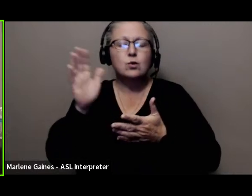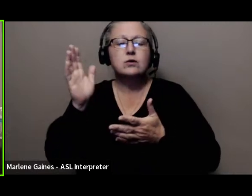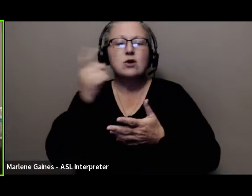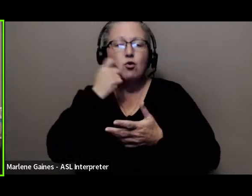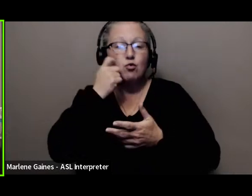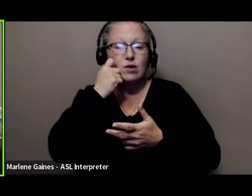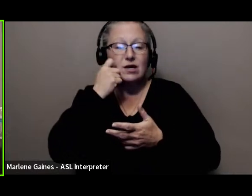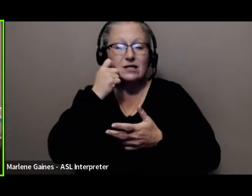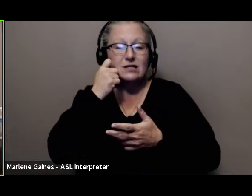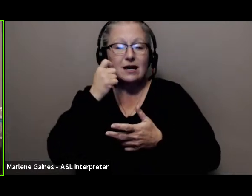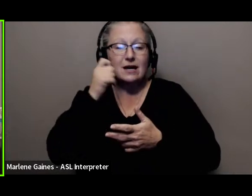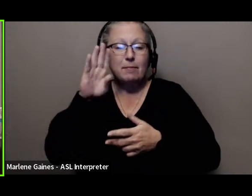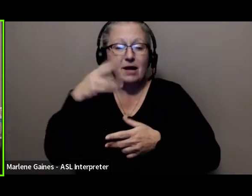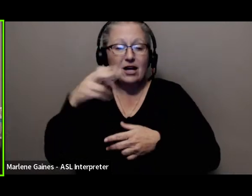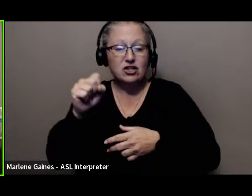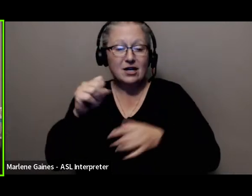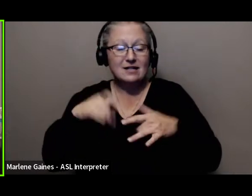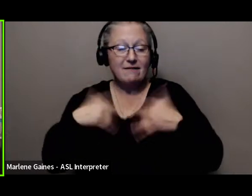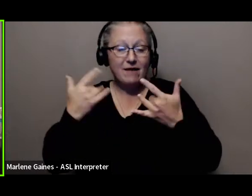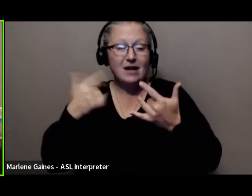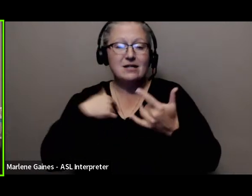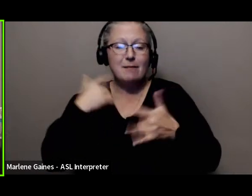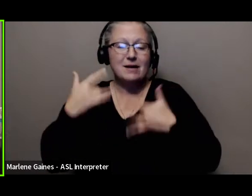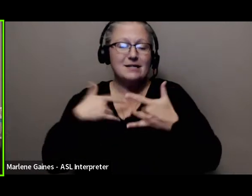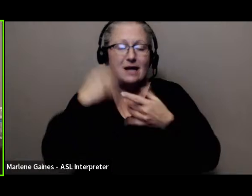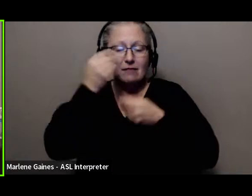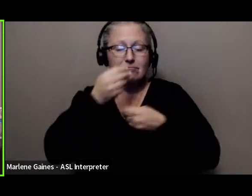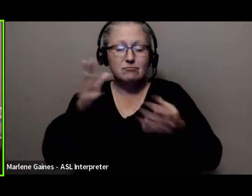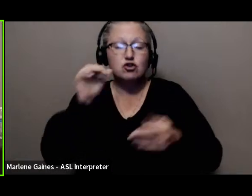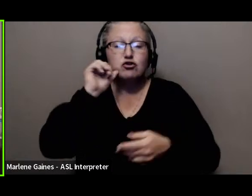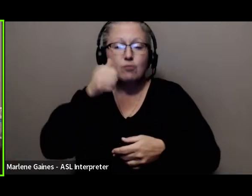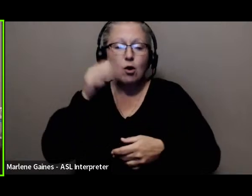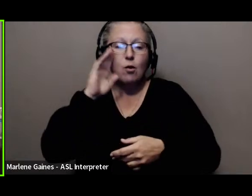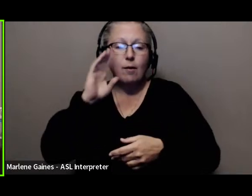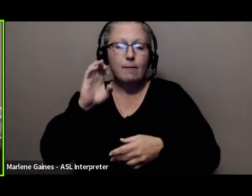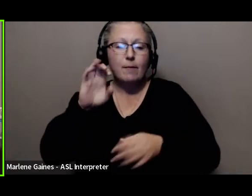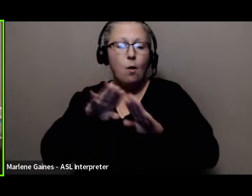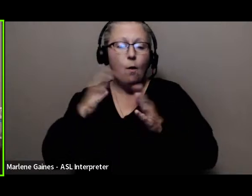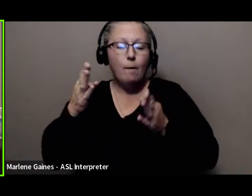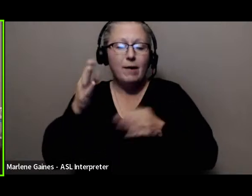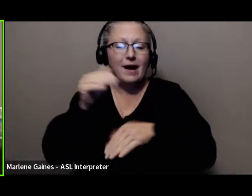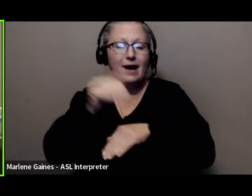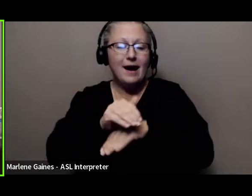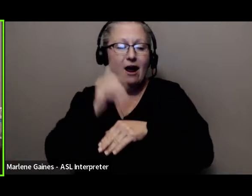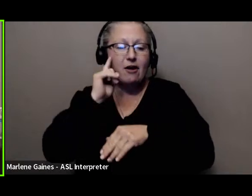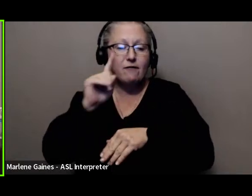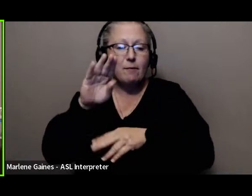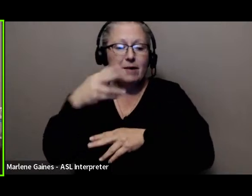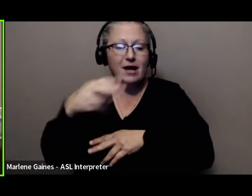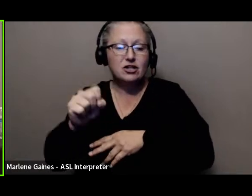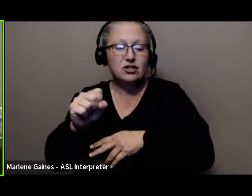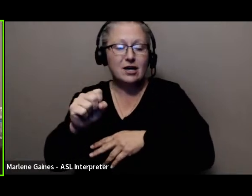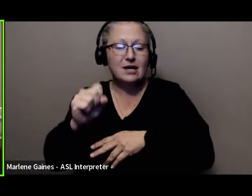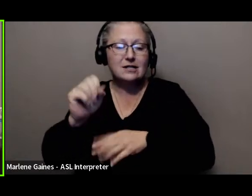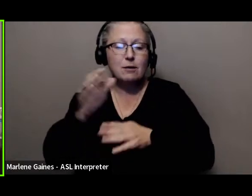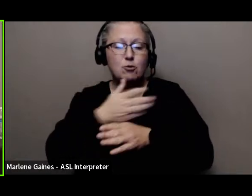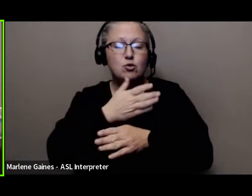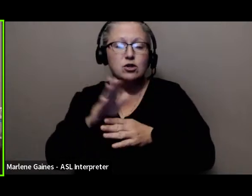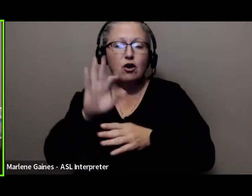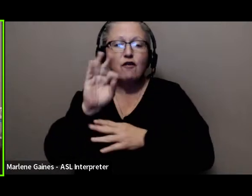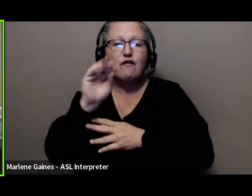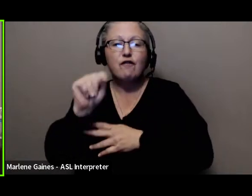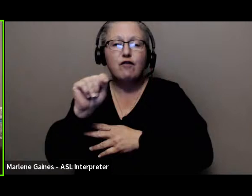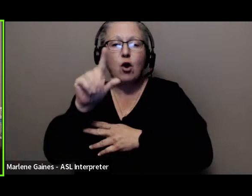recent and upcoming BHS events, I'm excited to share that tomorrow will be opening night for BHS's musical